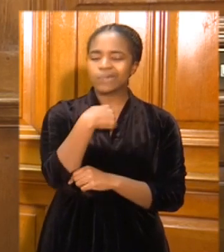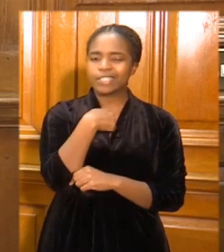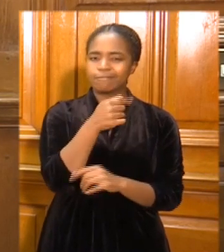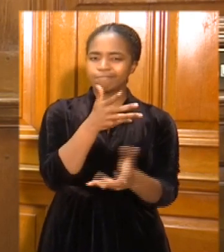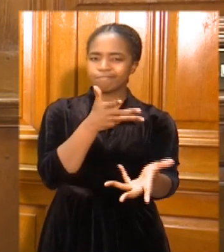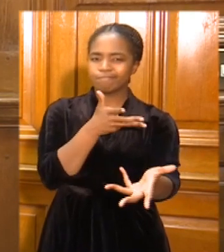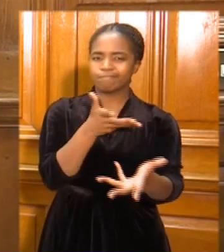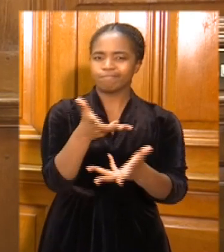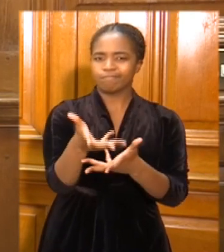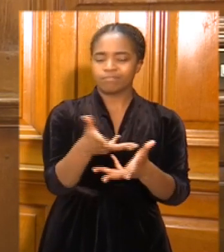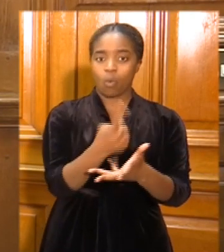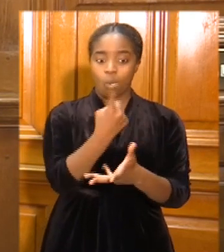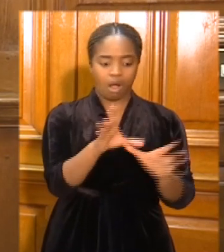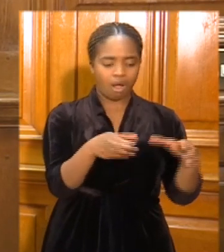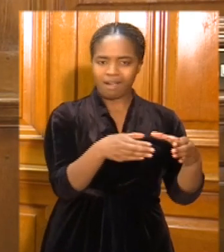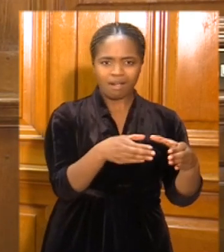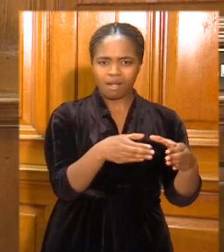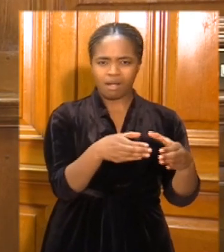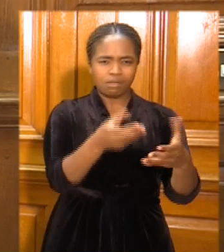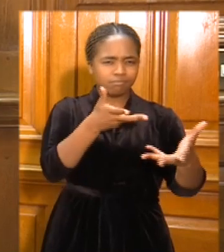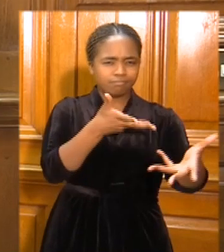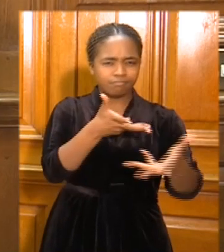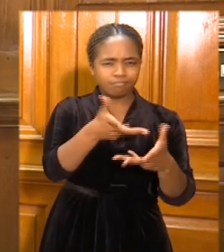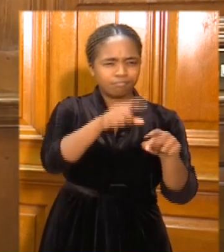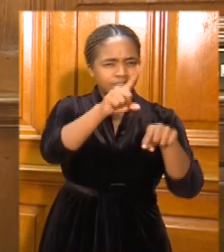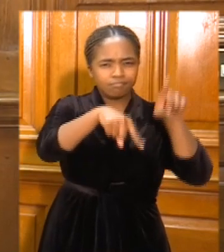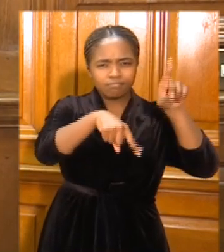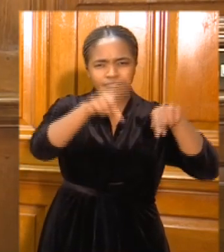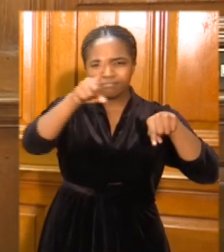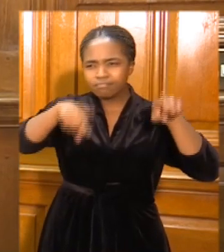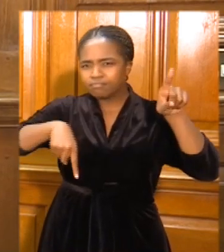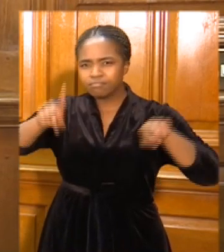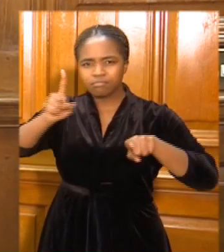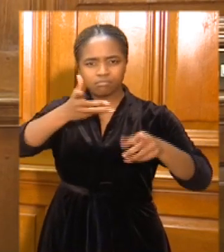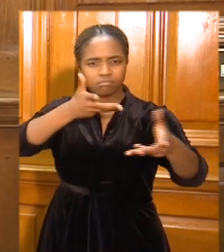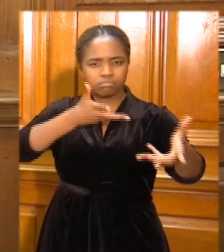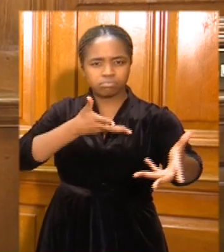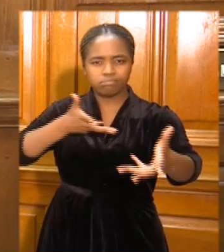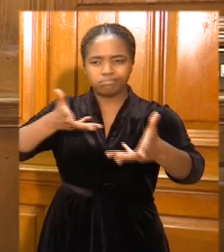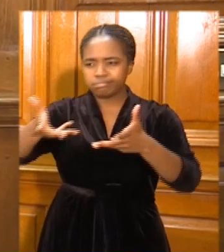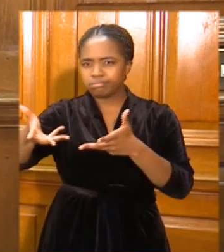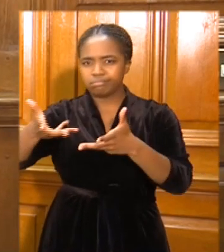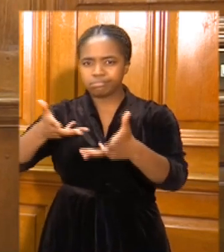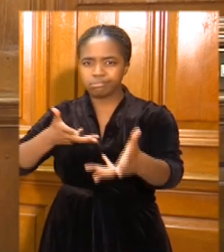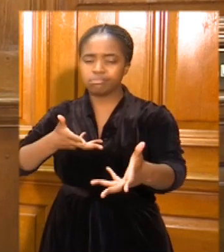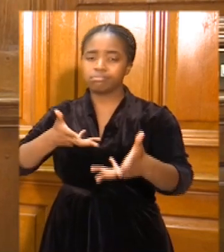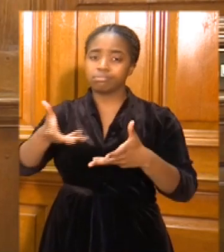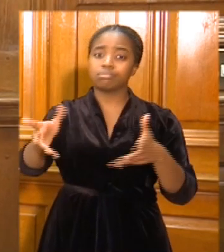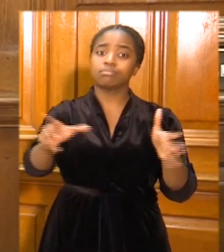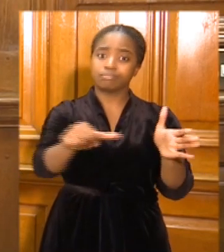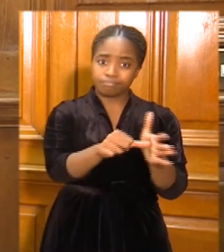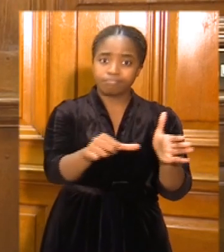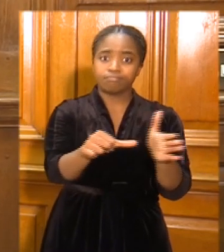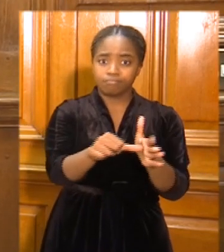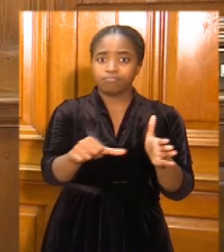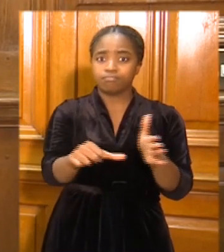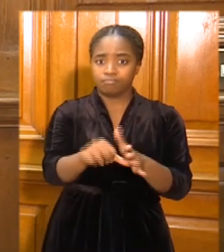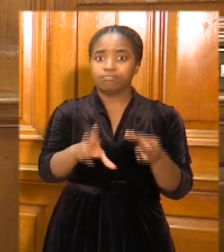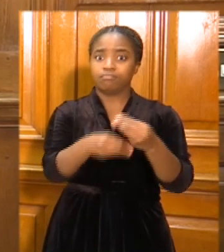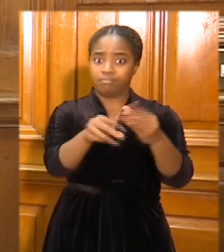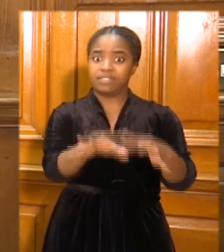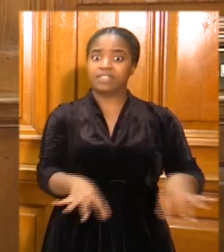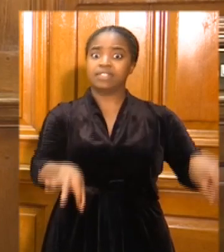as widely as possible. These consultations have been both necessary and worthwhile in